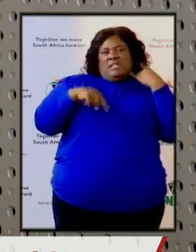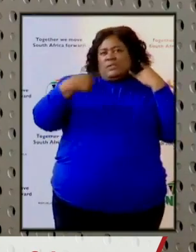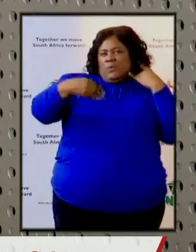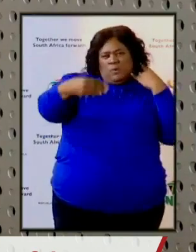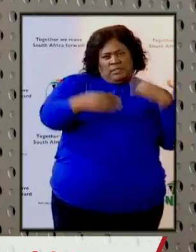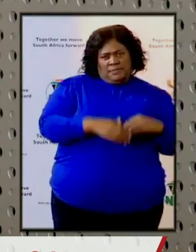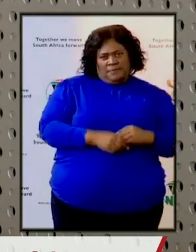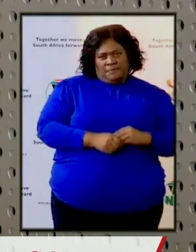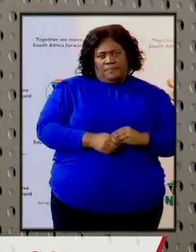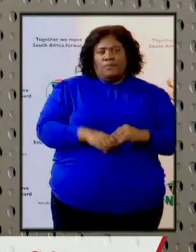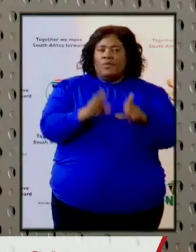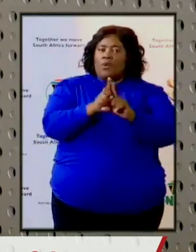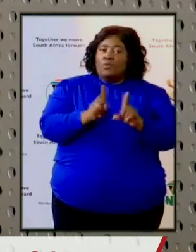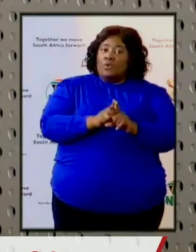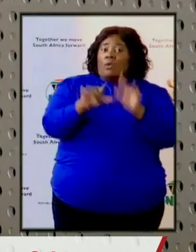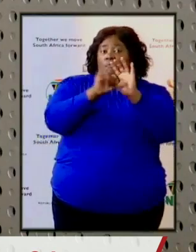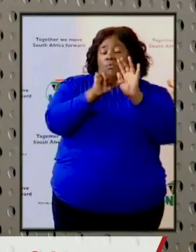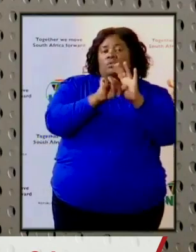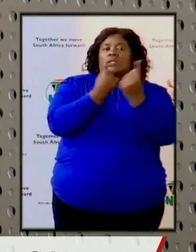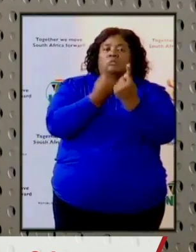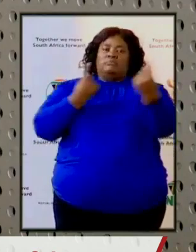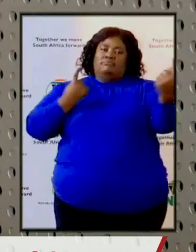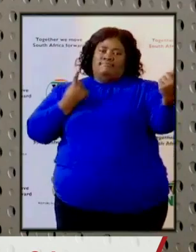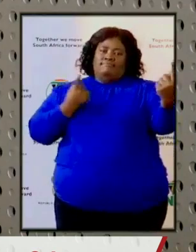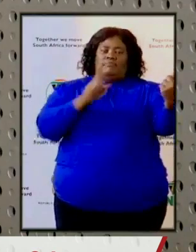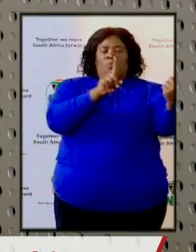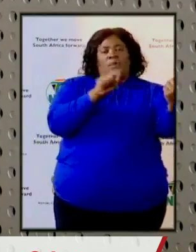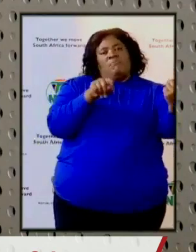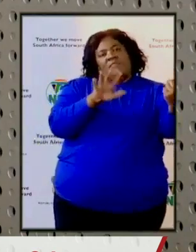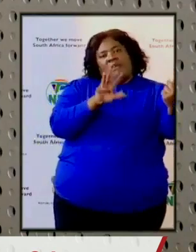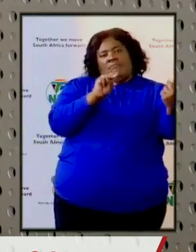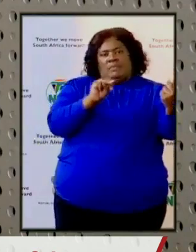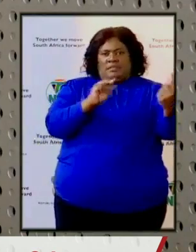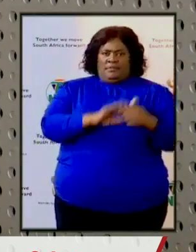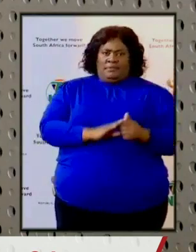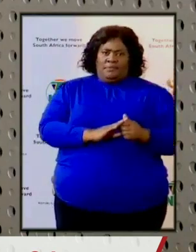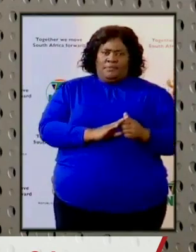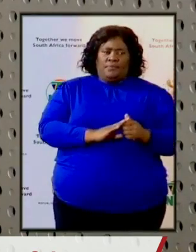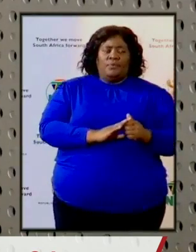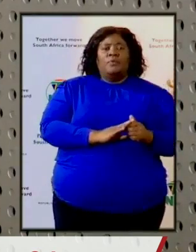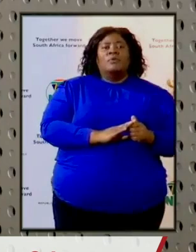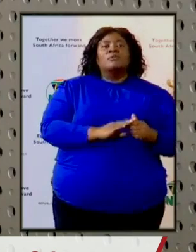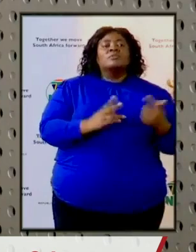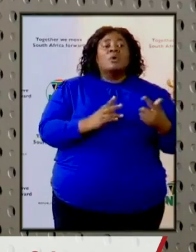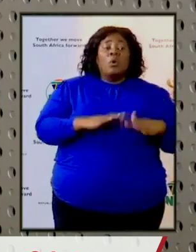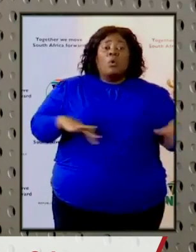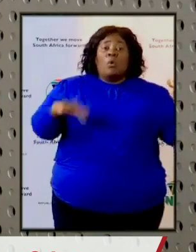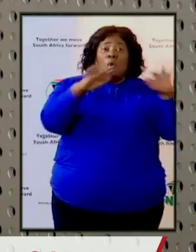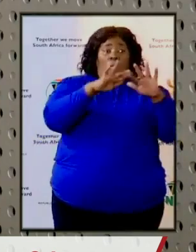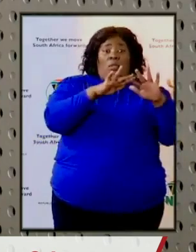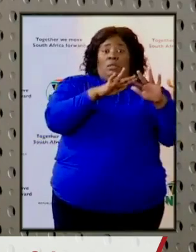of course, social distancing. There is no industry that is supposed to undermine those